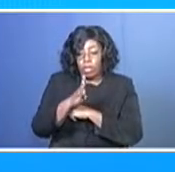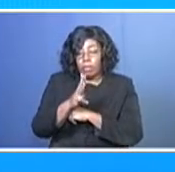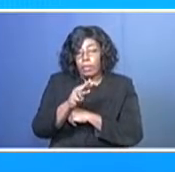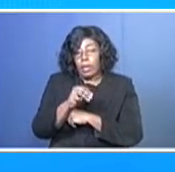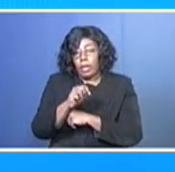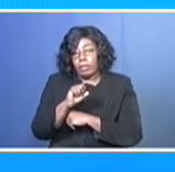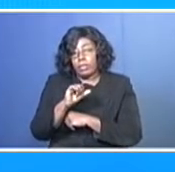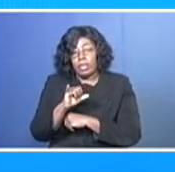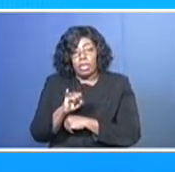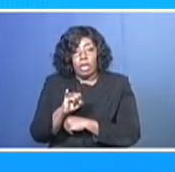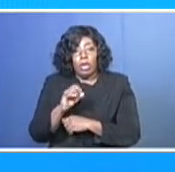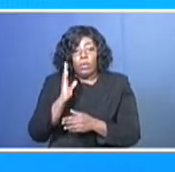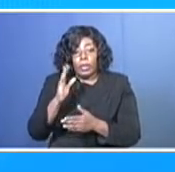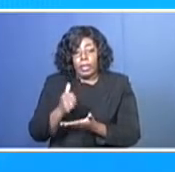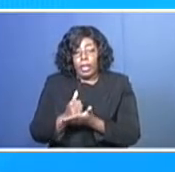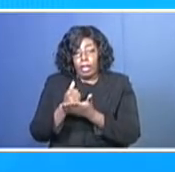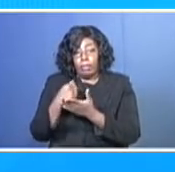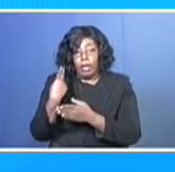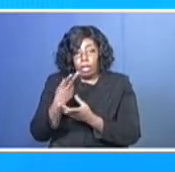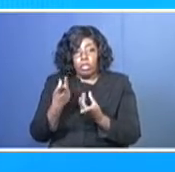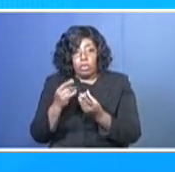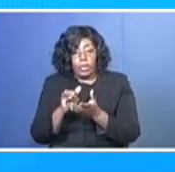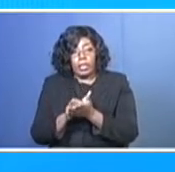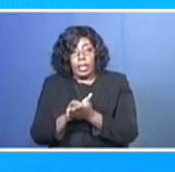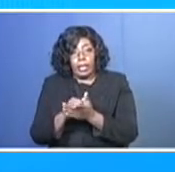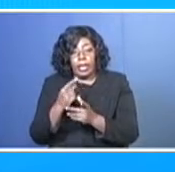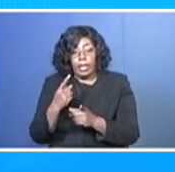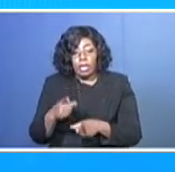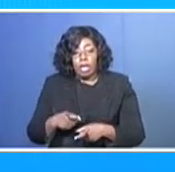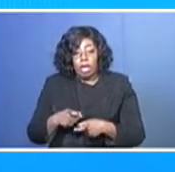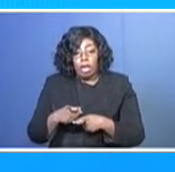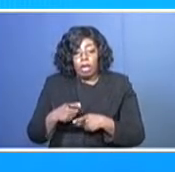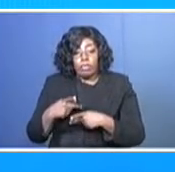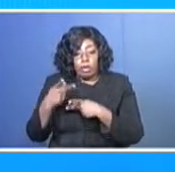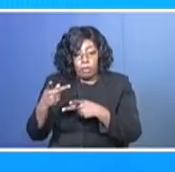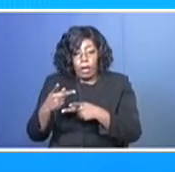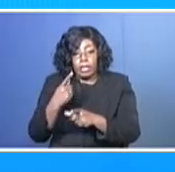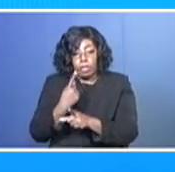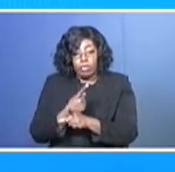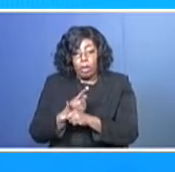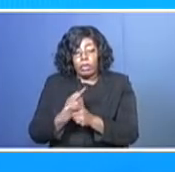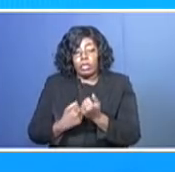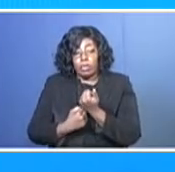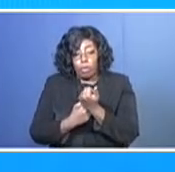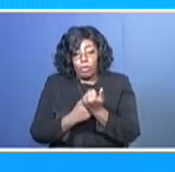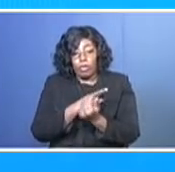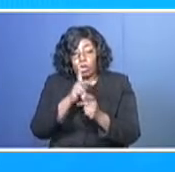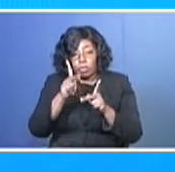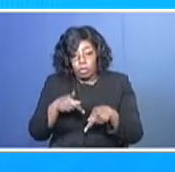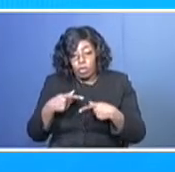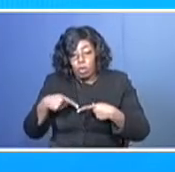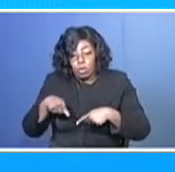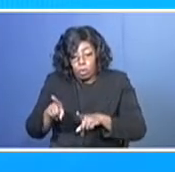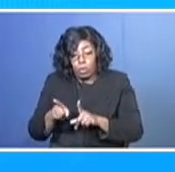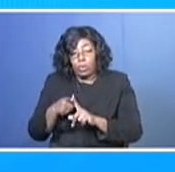also assist in providing proper support to persons who want to go to